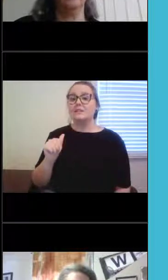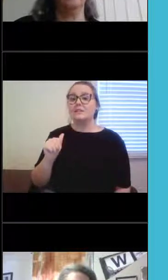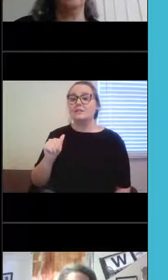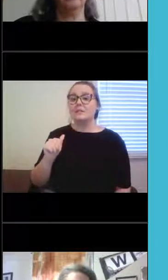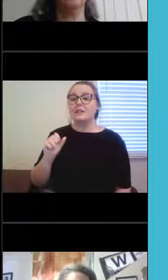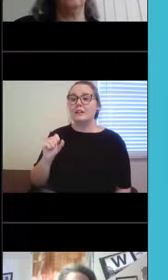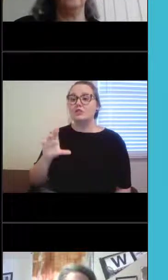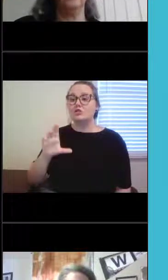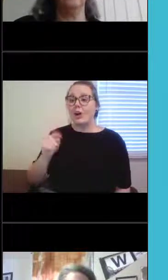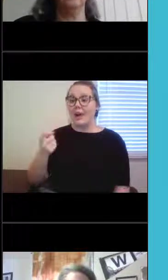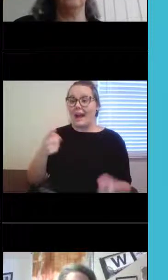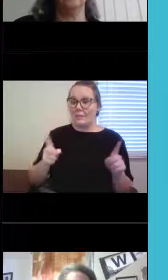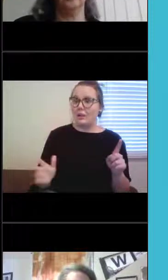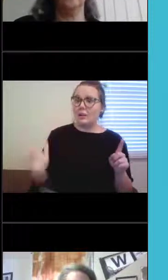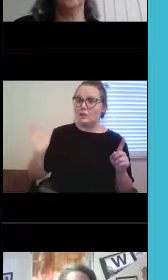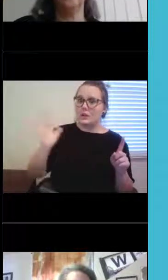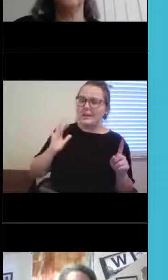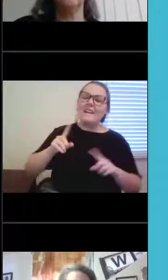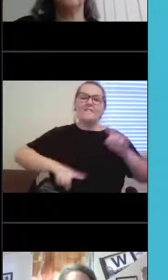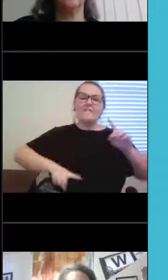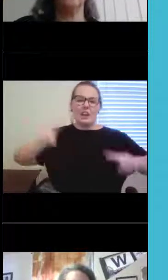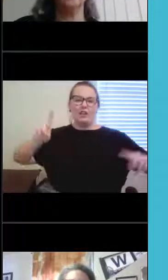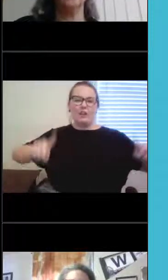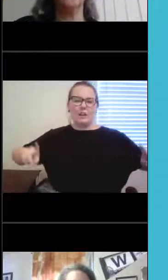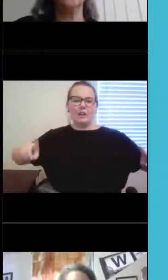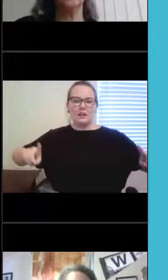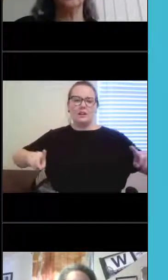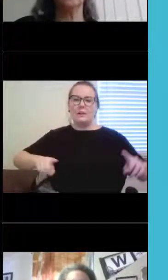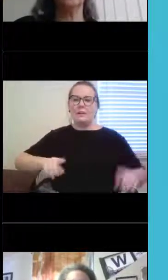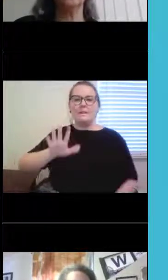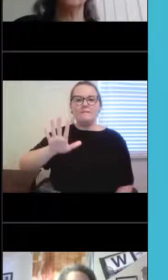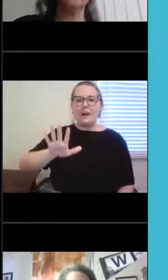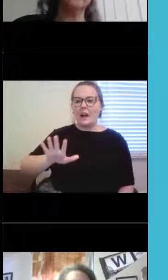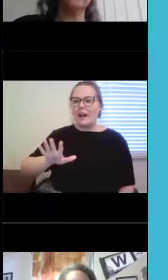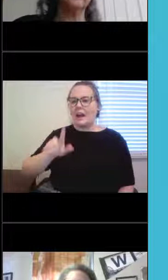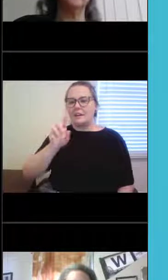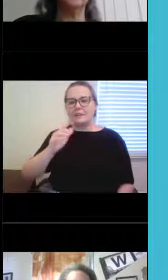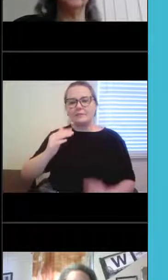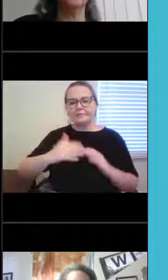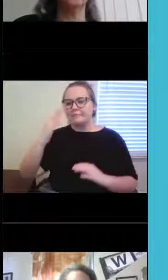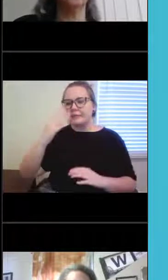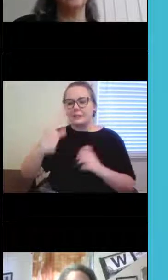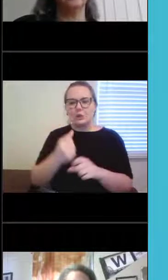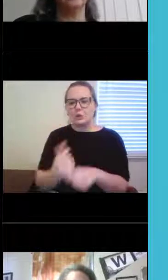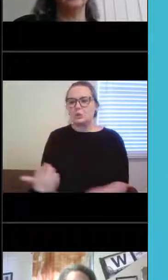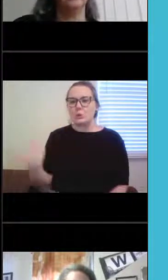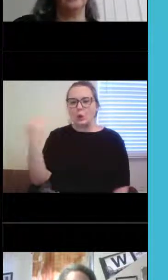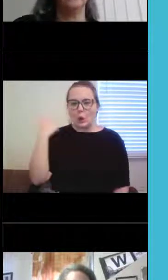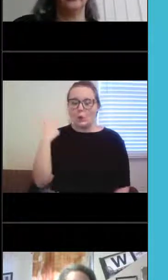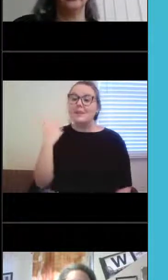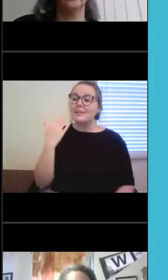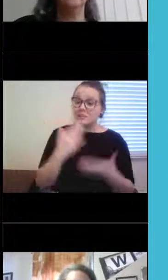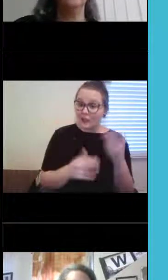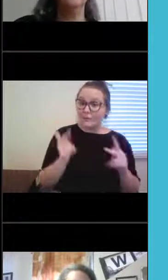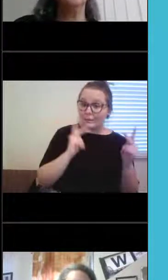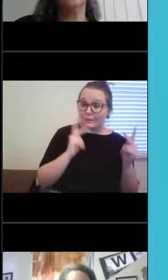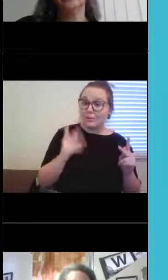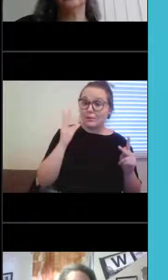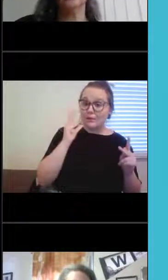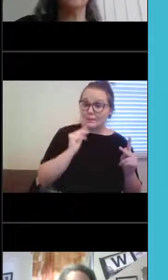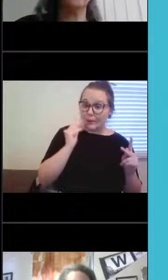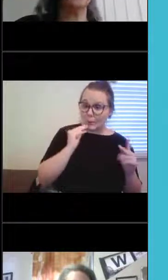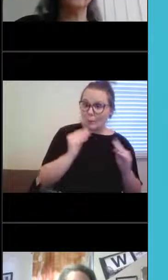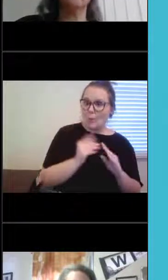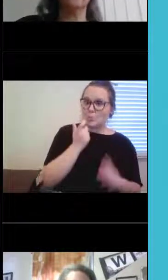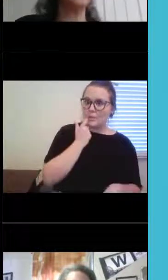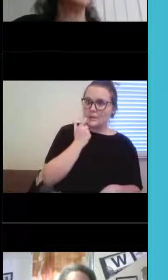past, right, because it is varied in our sample, let's say 5 or more years ago, compared to those who had the experience more recently in the past year, seem